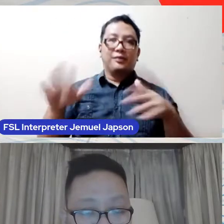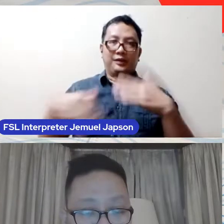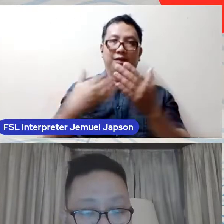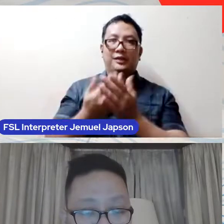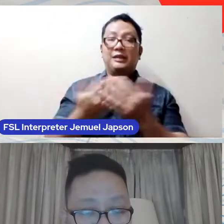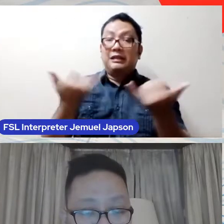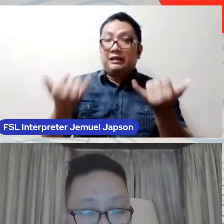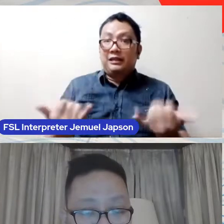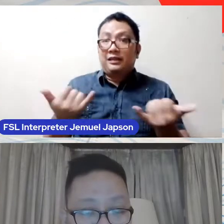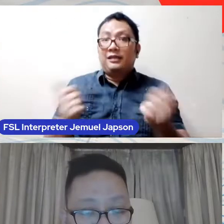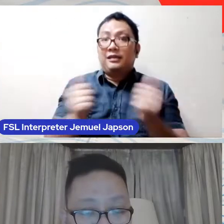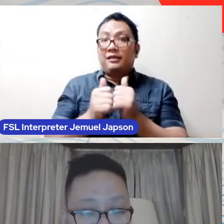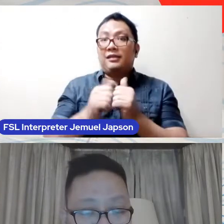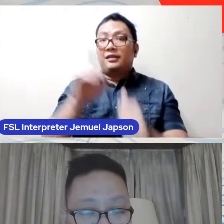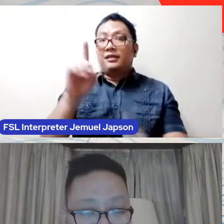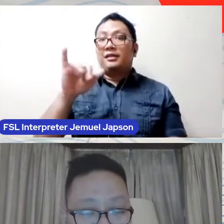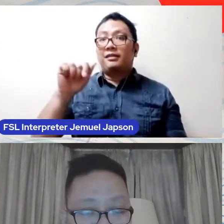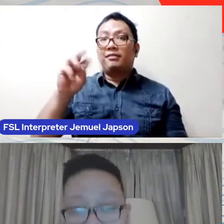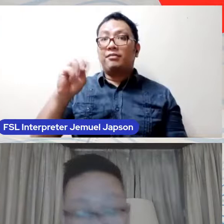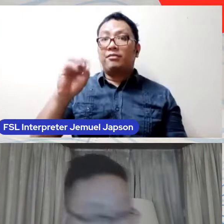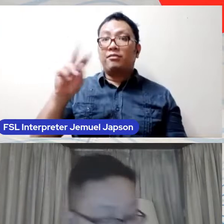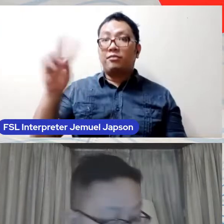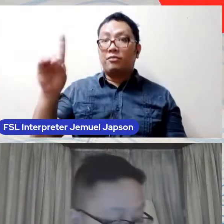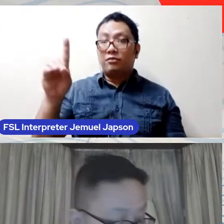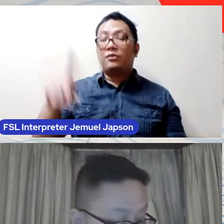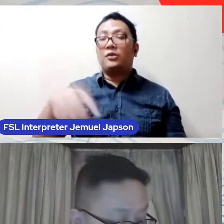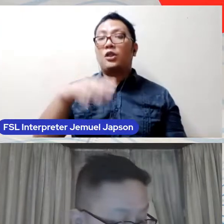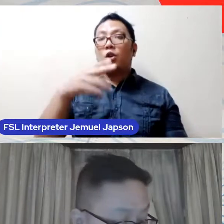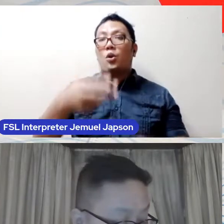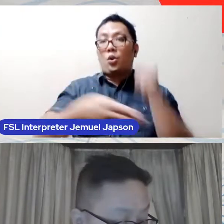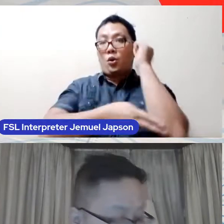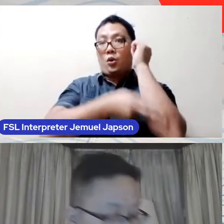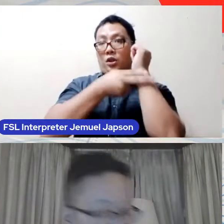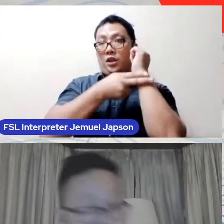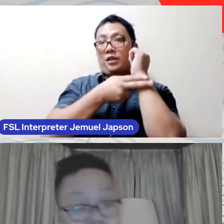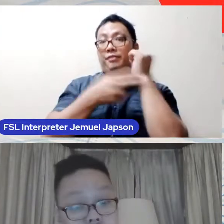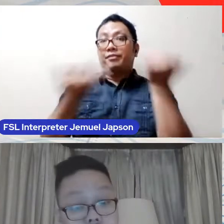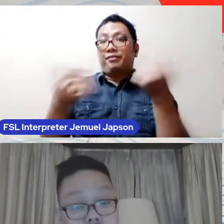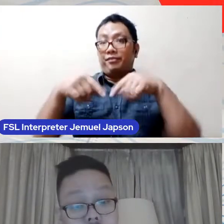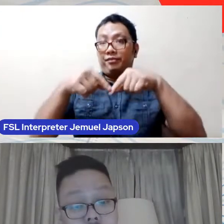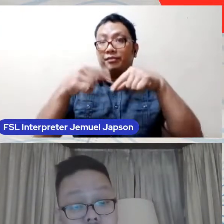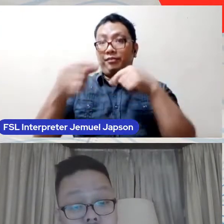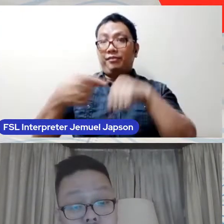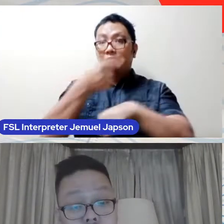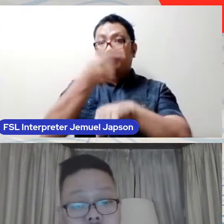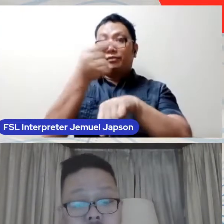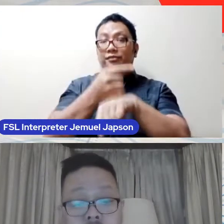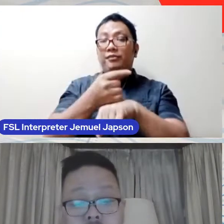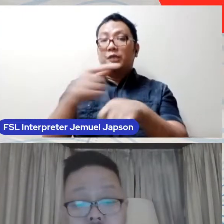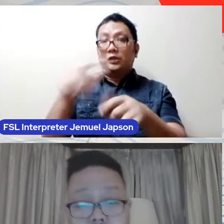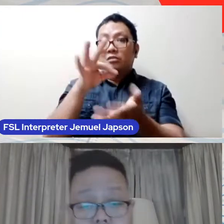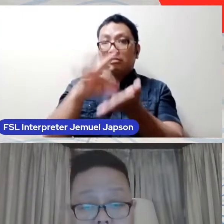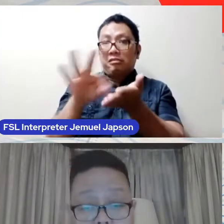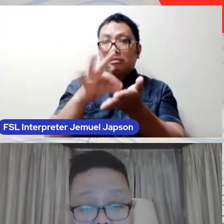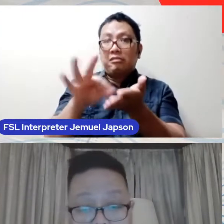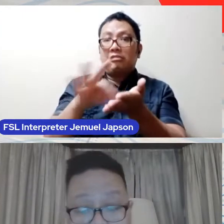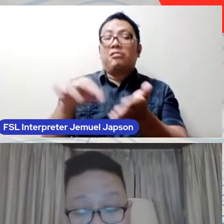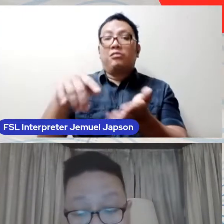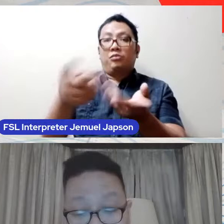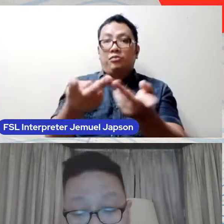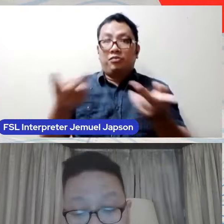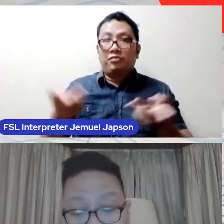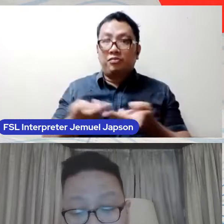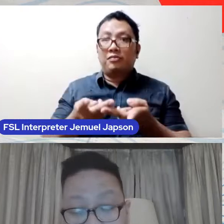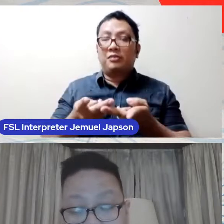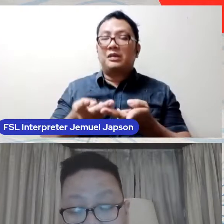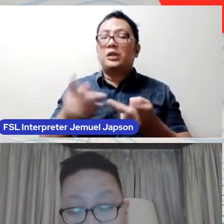I'm currently in Diamond Hotel. I'm actually in the ground floor, parang one of the audit floors po. So medyo pasensya na kung medyo maingay,